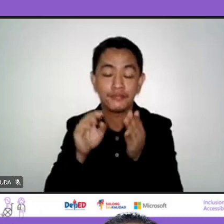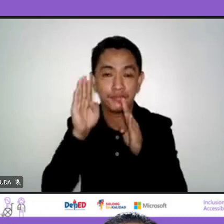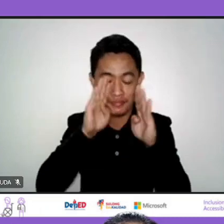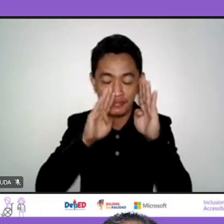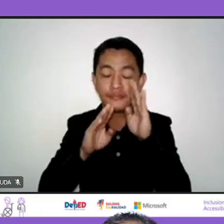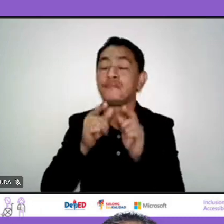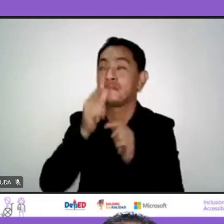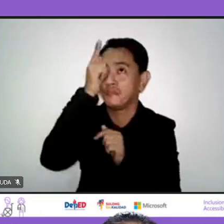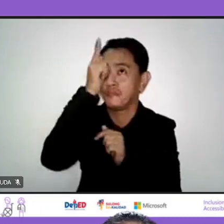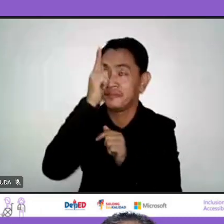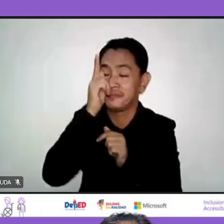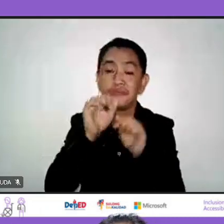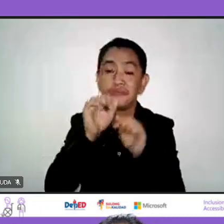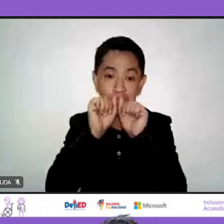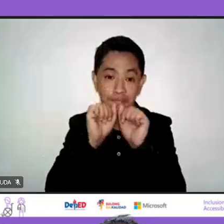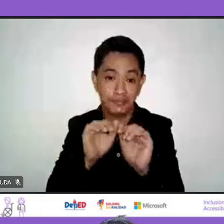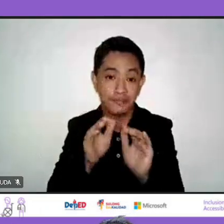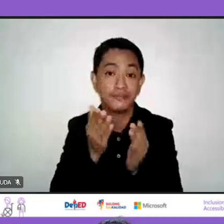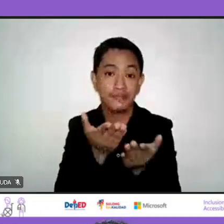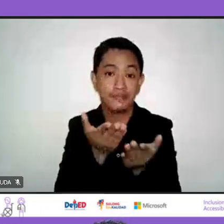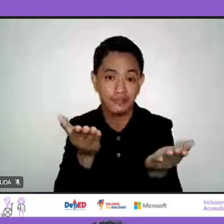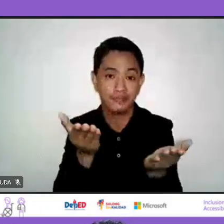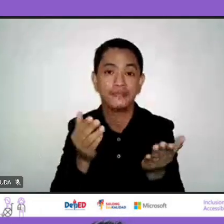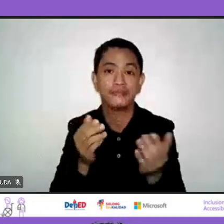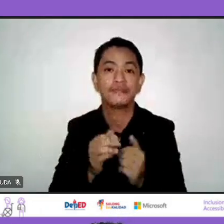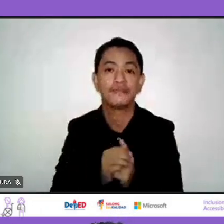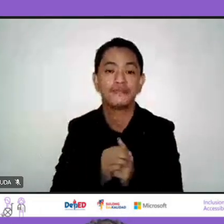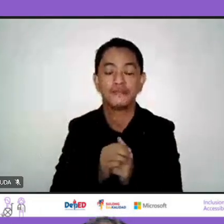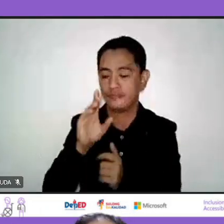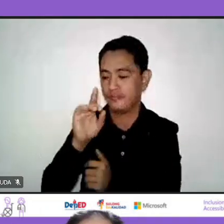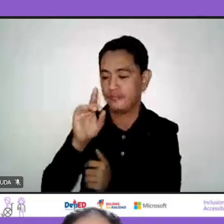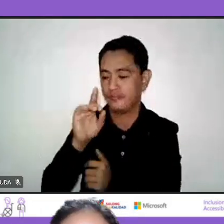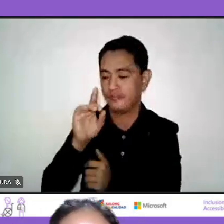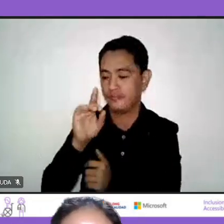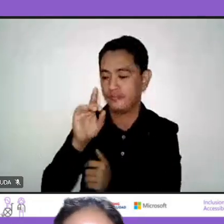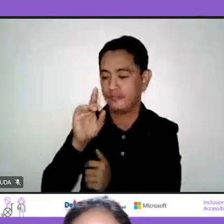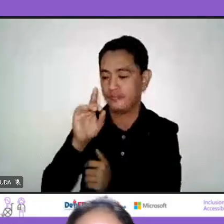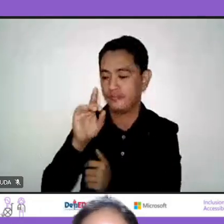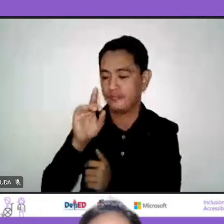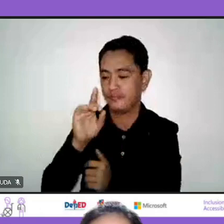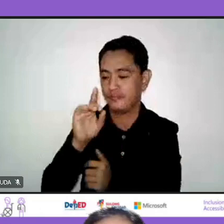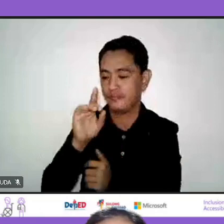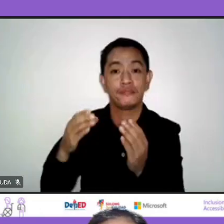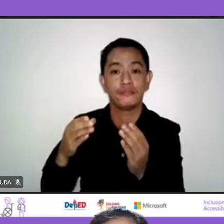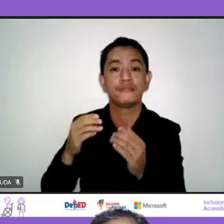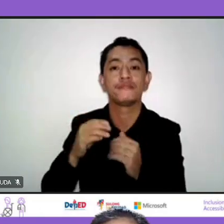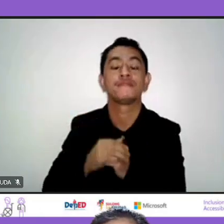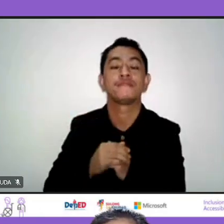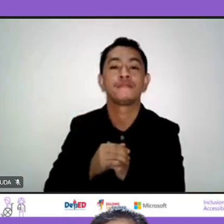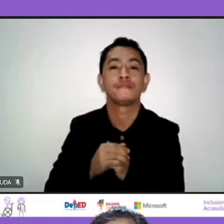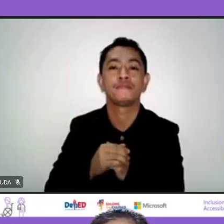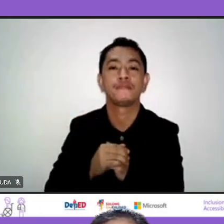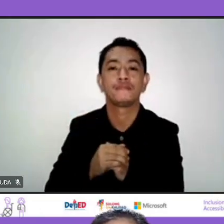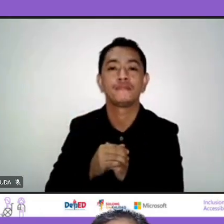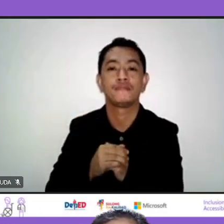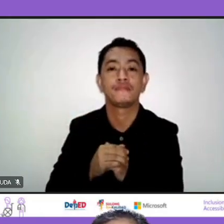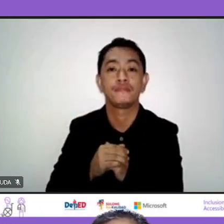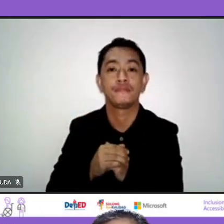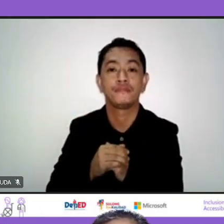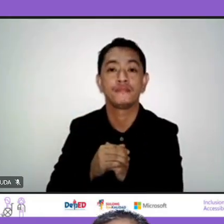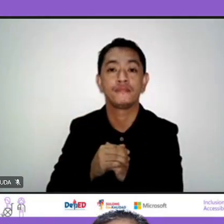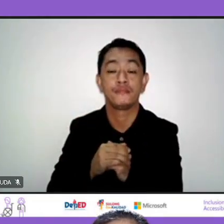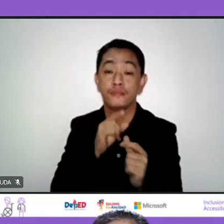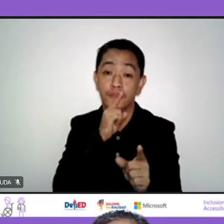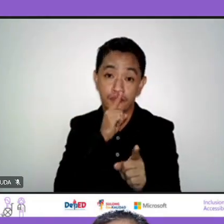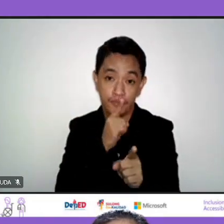to help those with reading and writing problems. So God bless you for doing that, because these tools will actually help